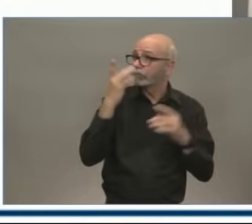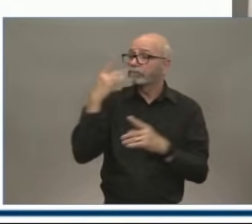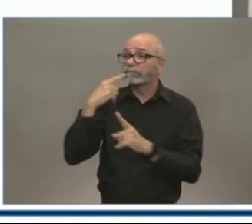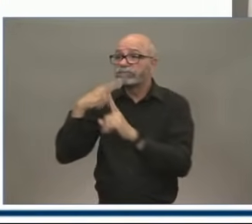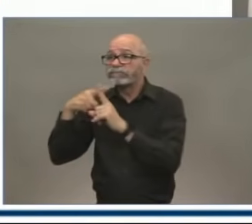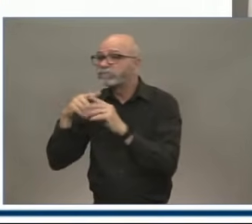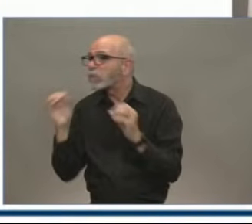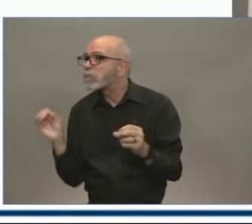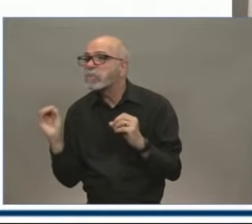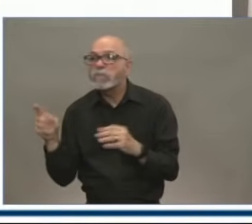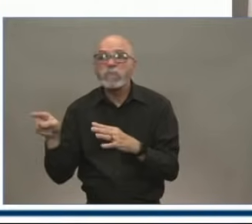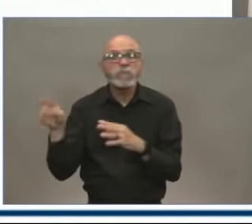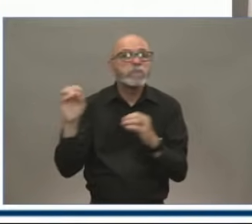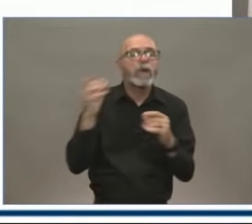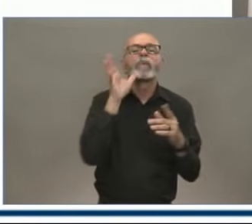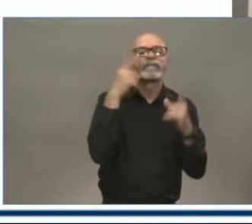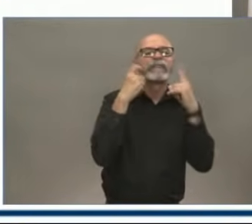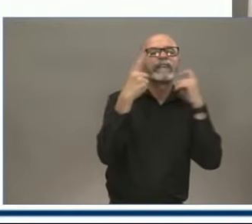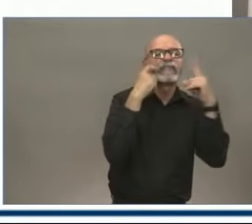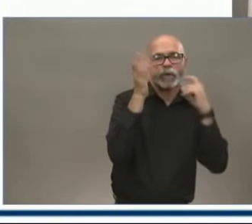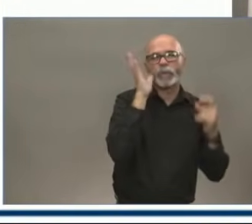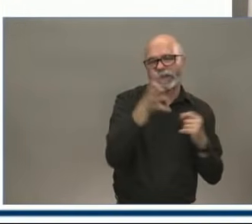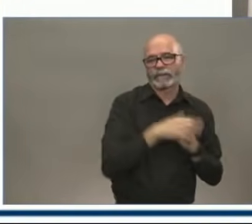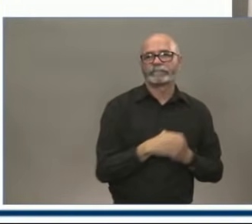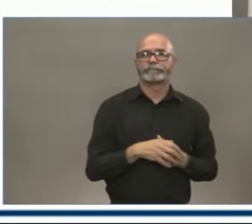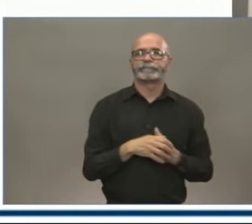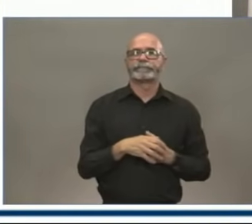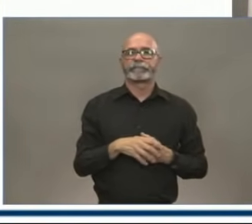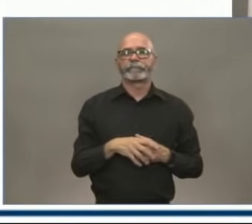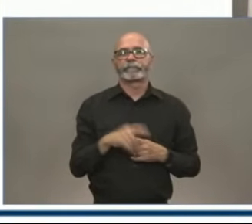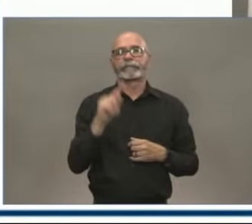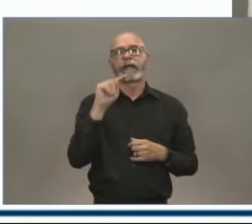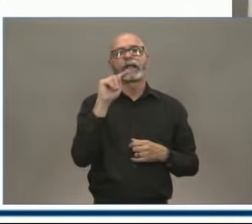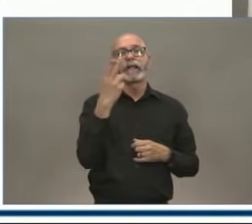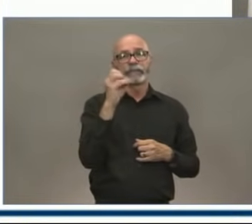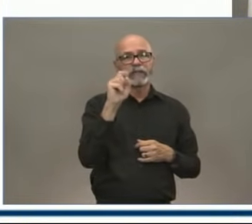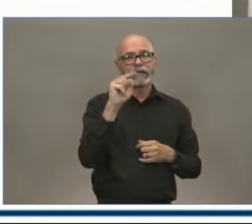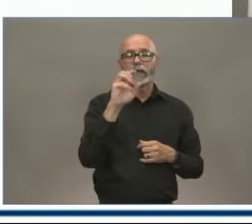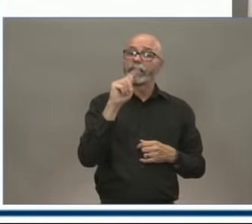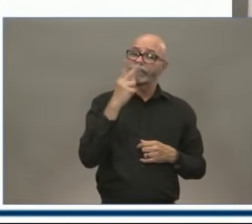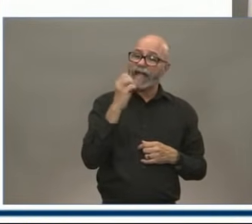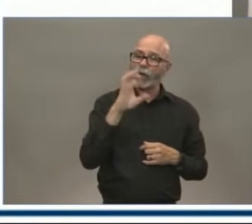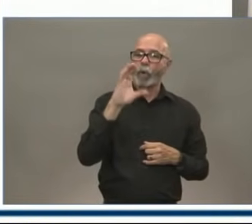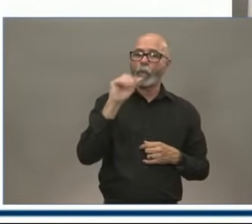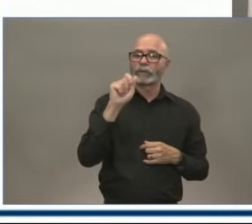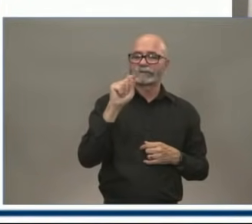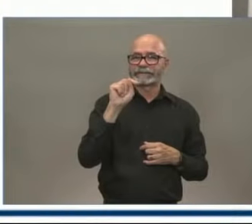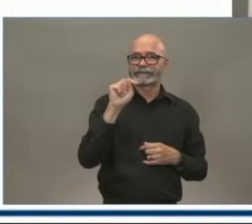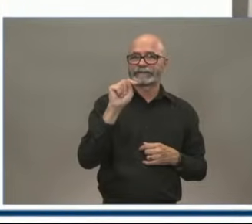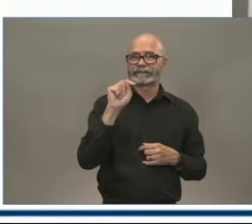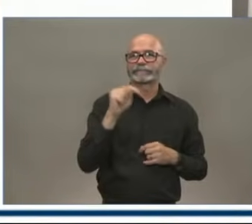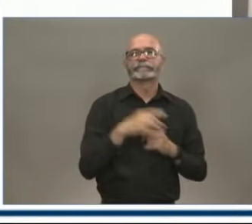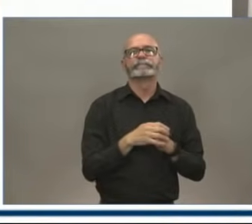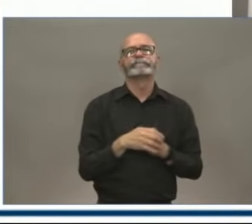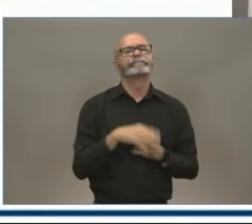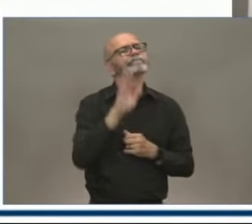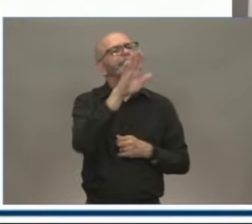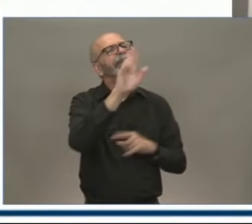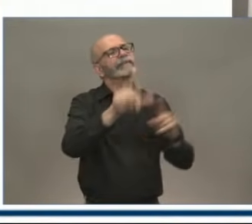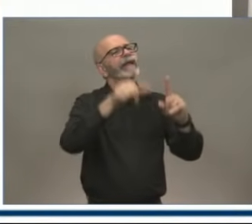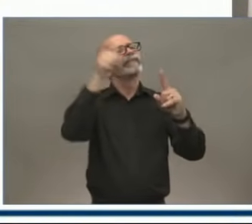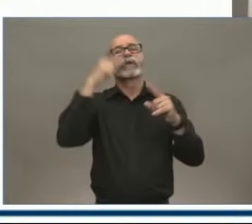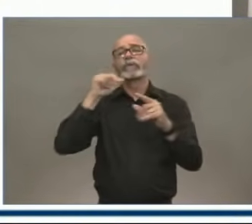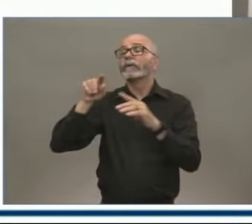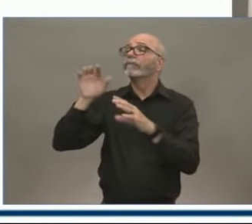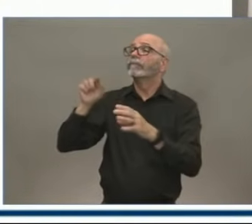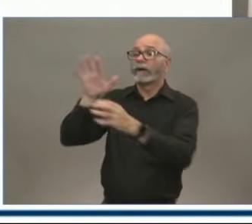will go to Kyle Shaw with the Coast. Thank you. As other parts of the world get deeper into this second wave, we're